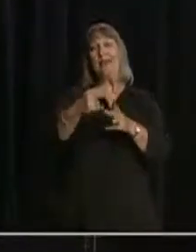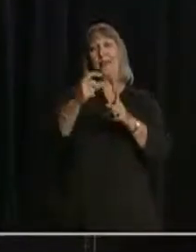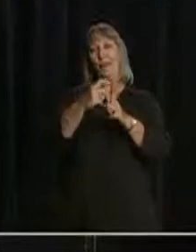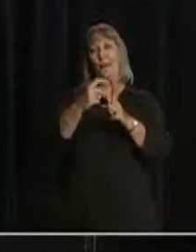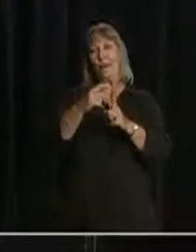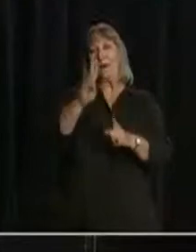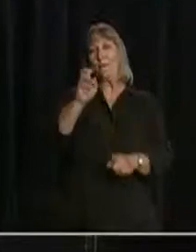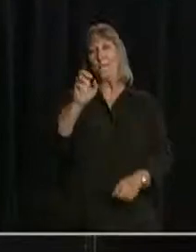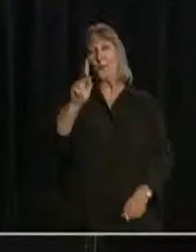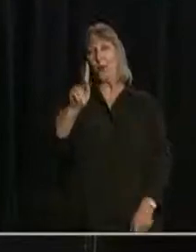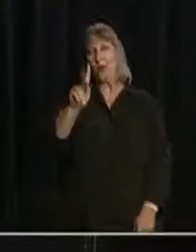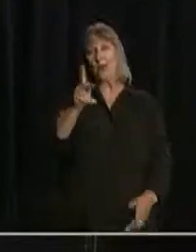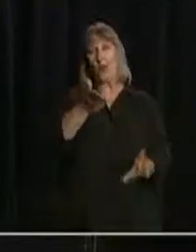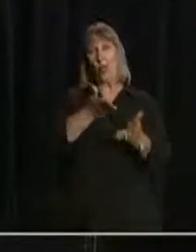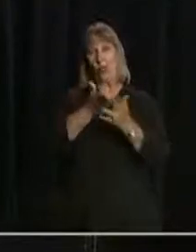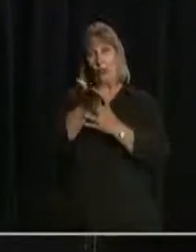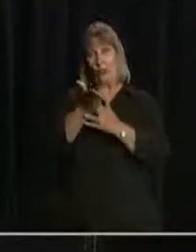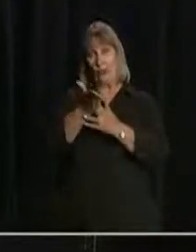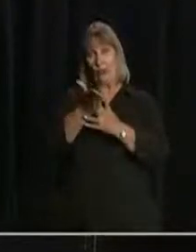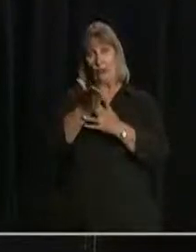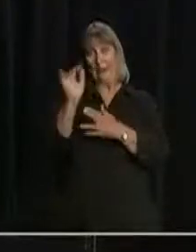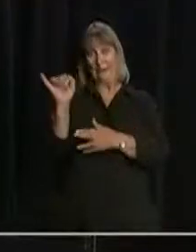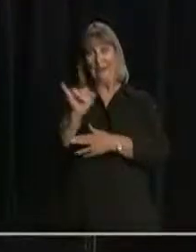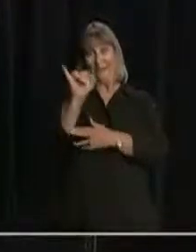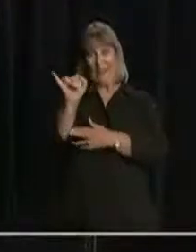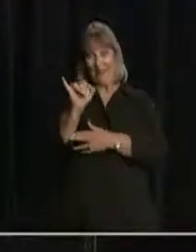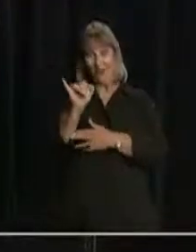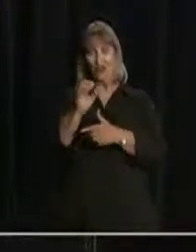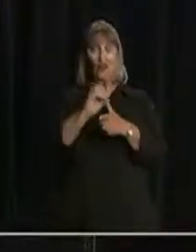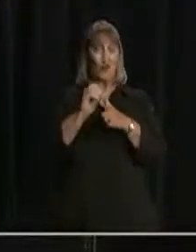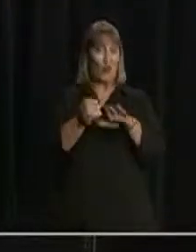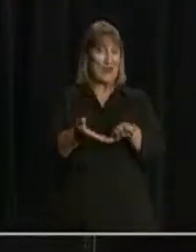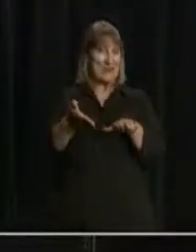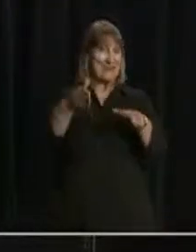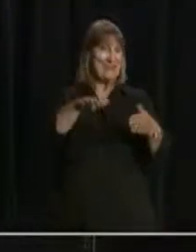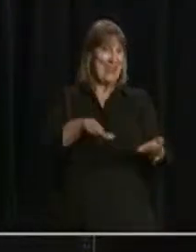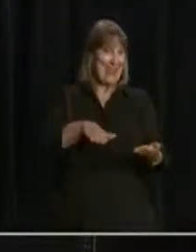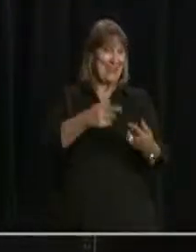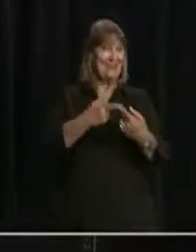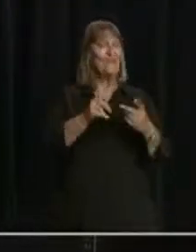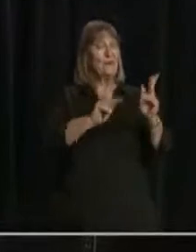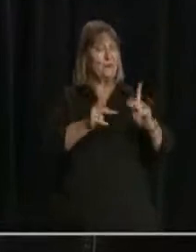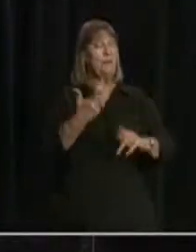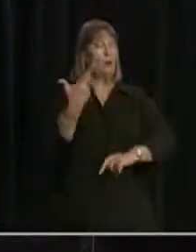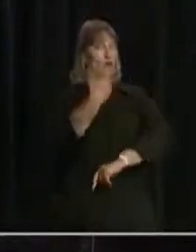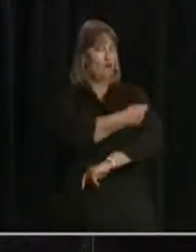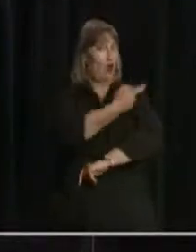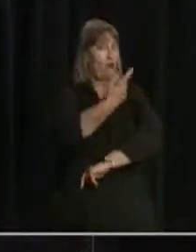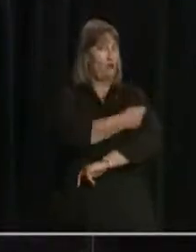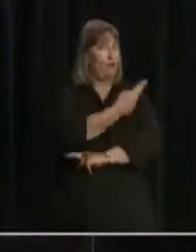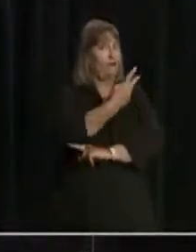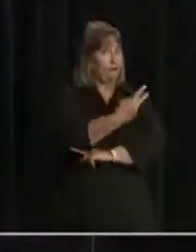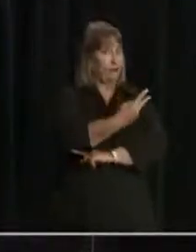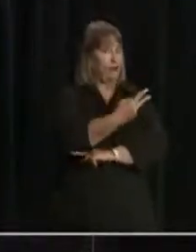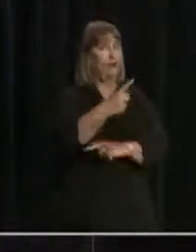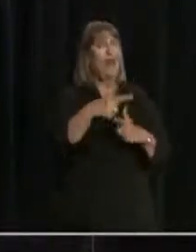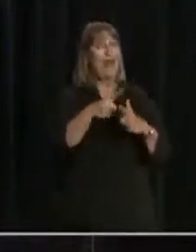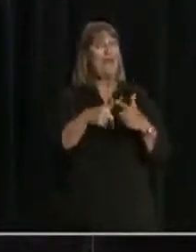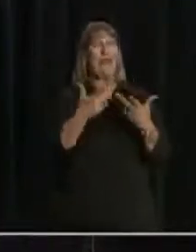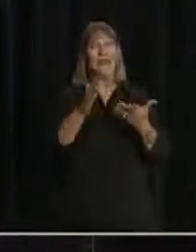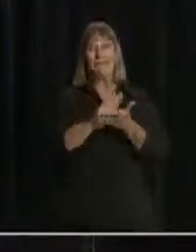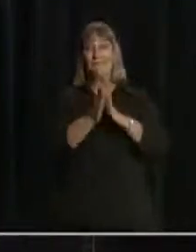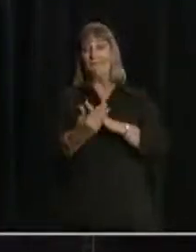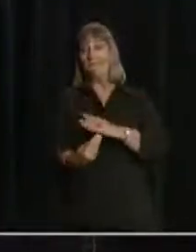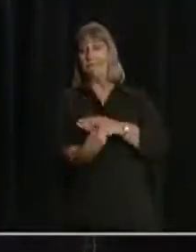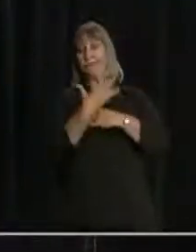who are vaccinated, or have there been any reported fatalities among those who have been fully vaccinated. So we looked at a time period just to